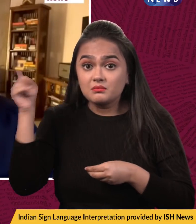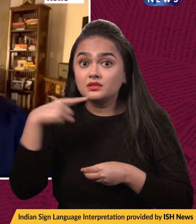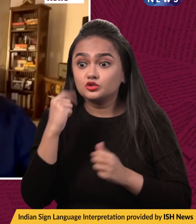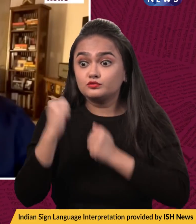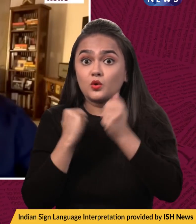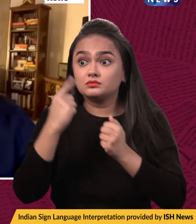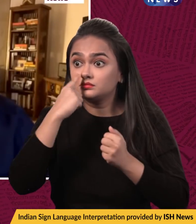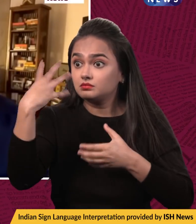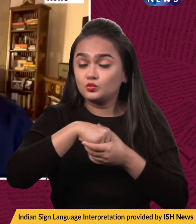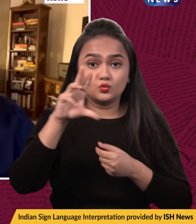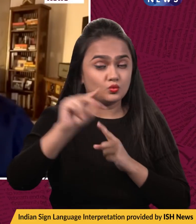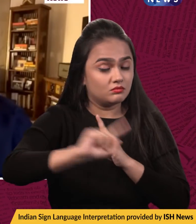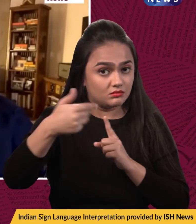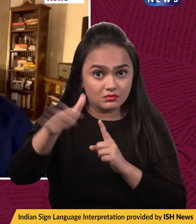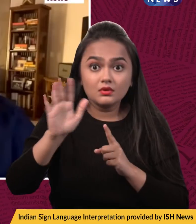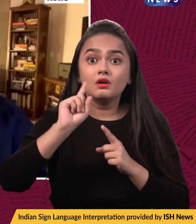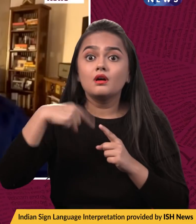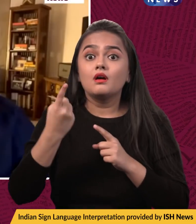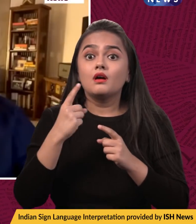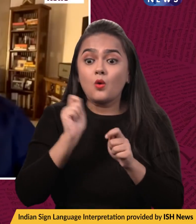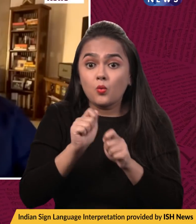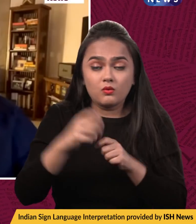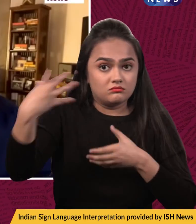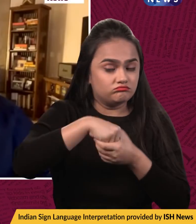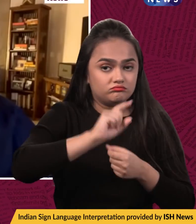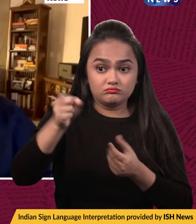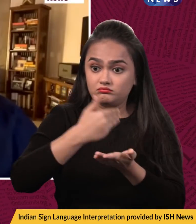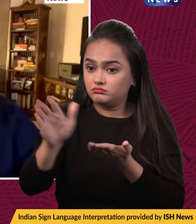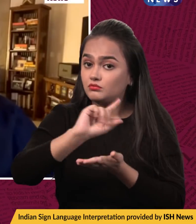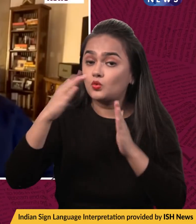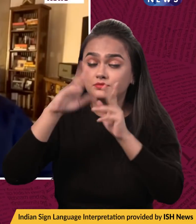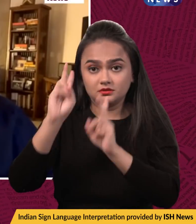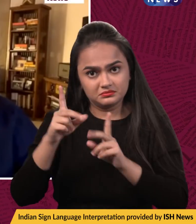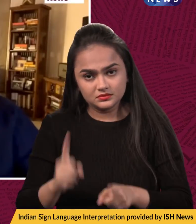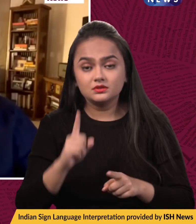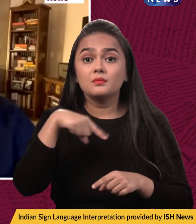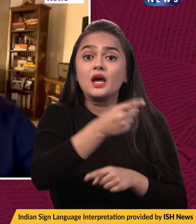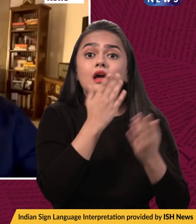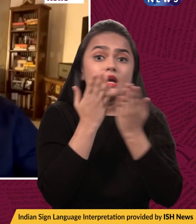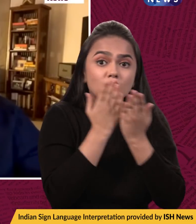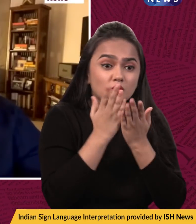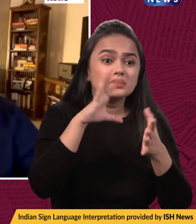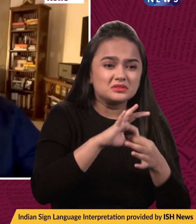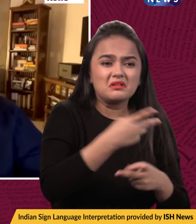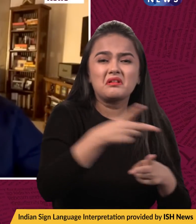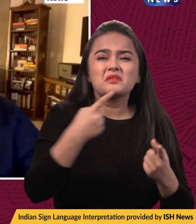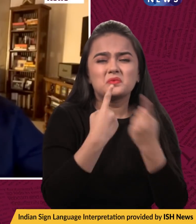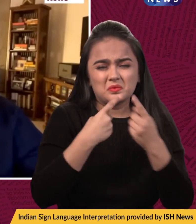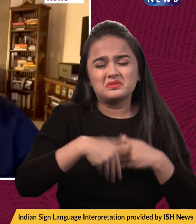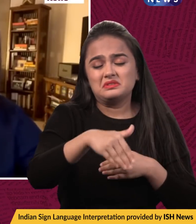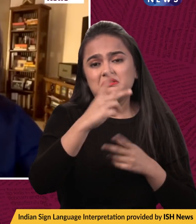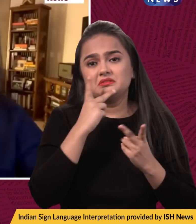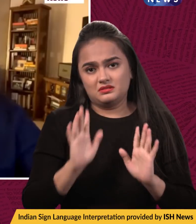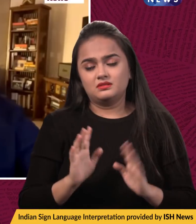from sports and from the workplace. There are several restrictions now announced around women in educational institutions as